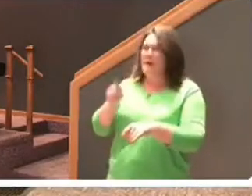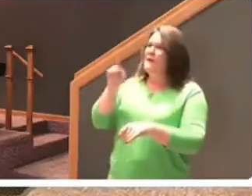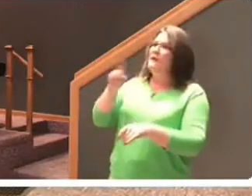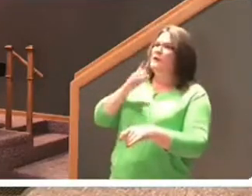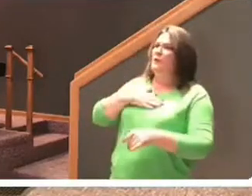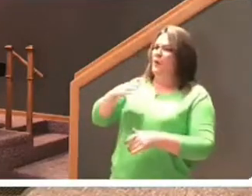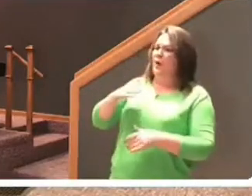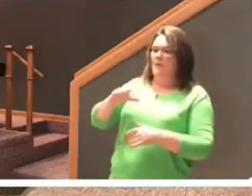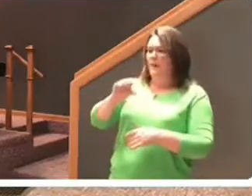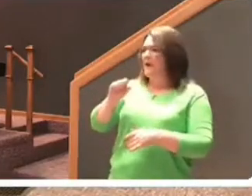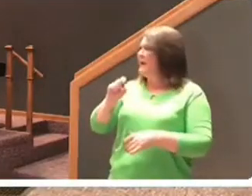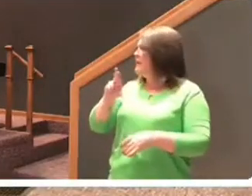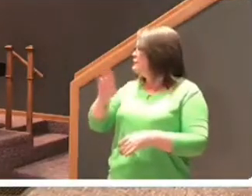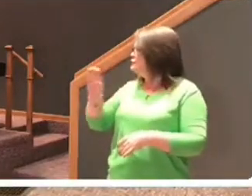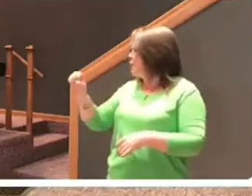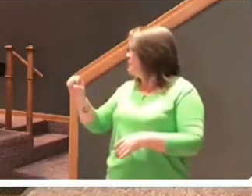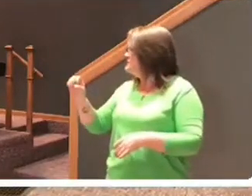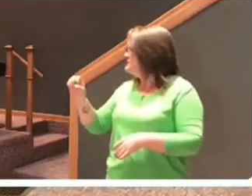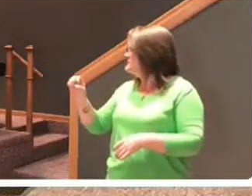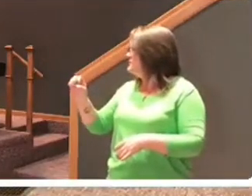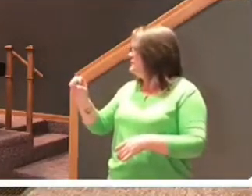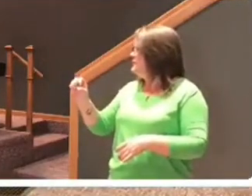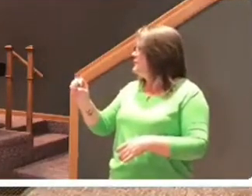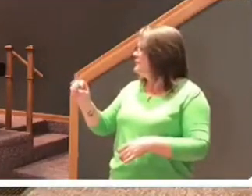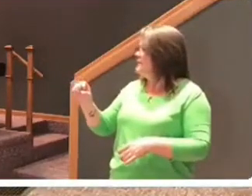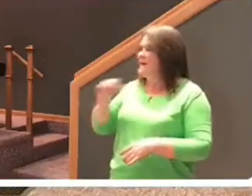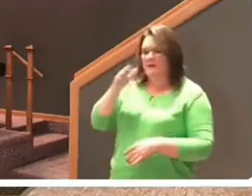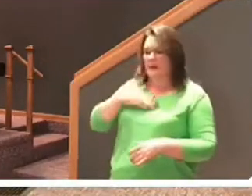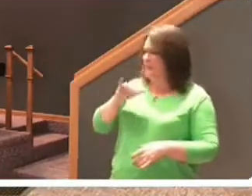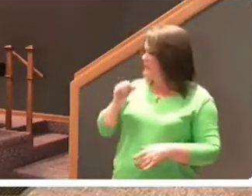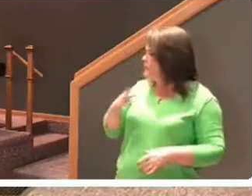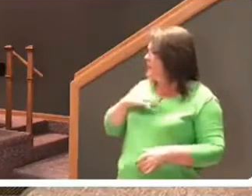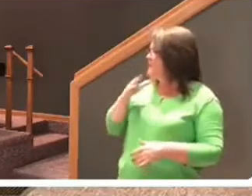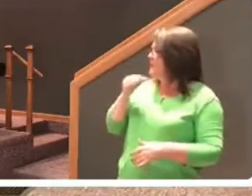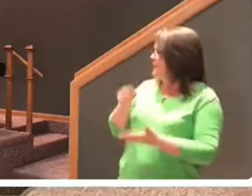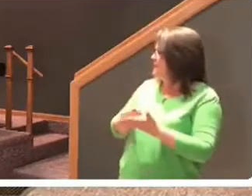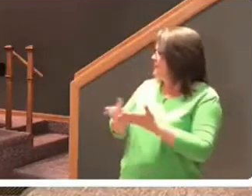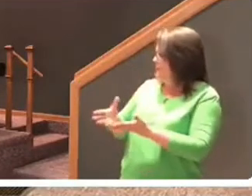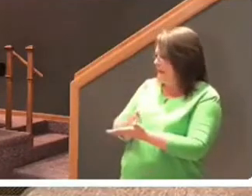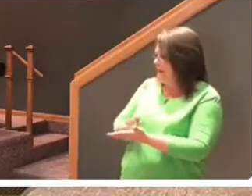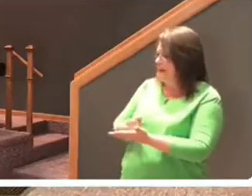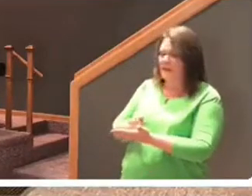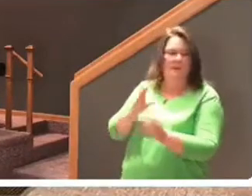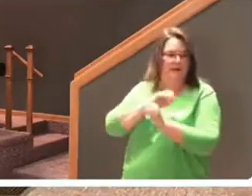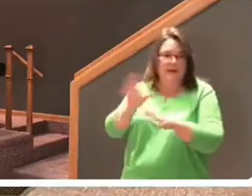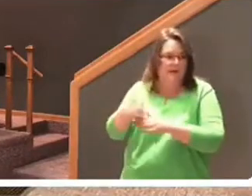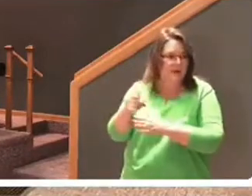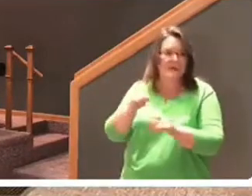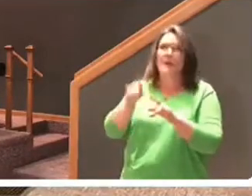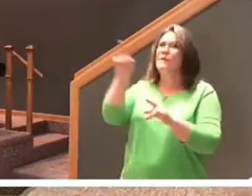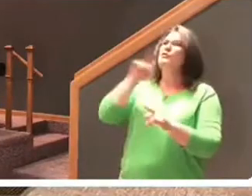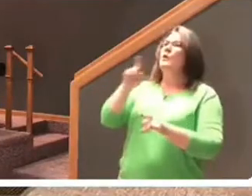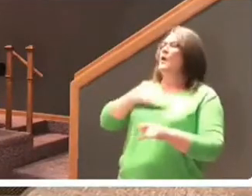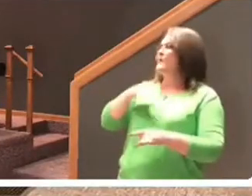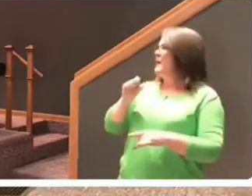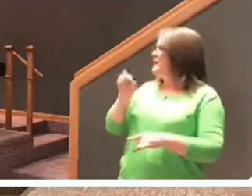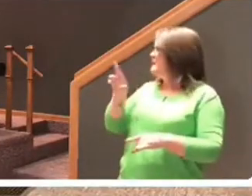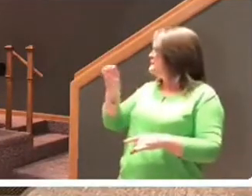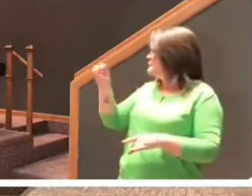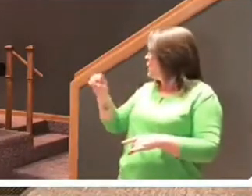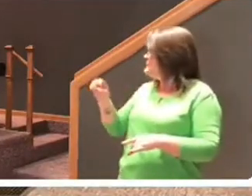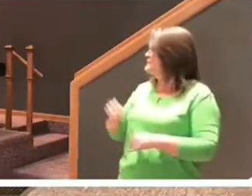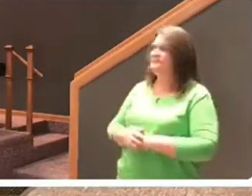my source. Not my job, not my income, not anything else, but you are my source.